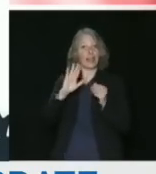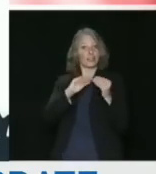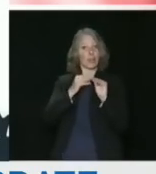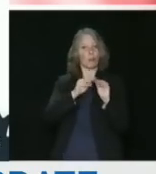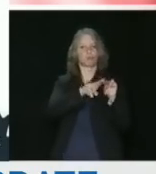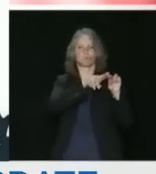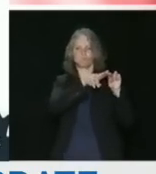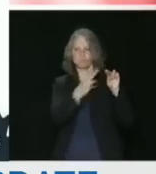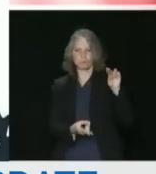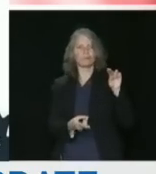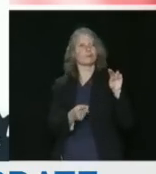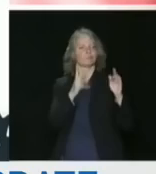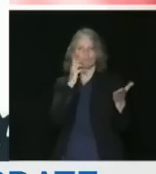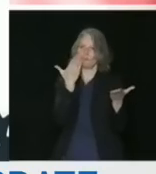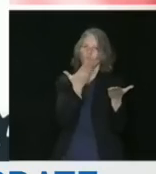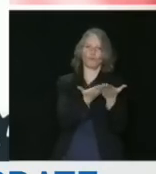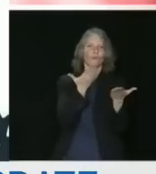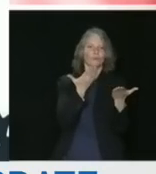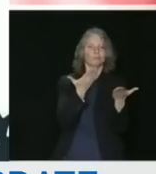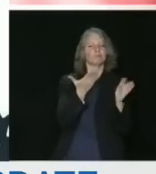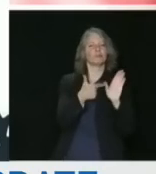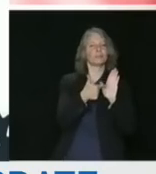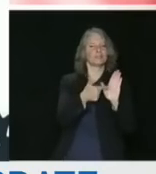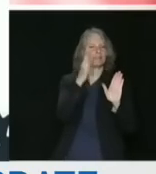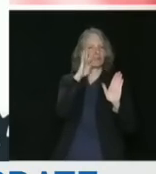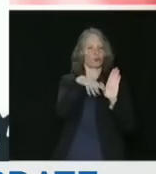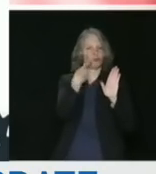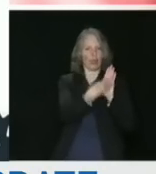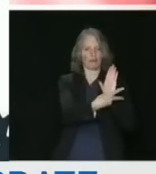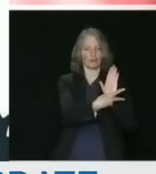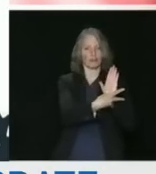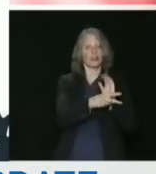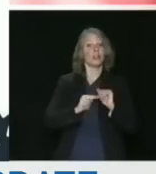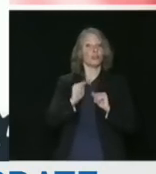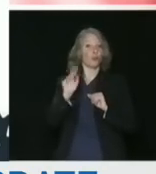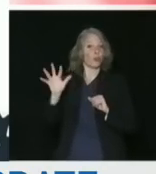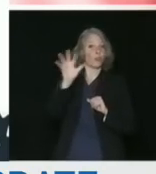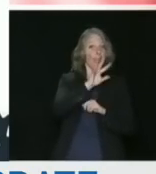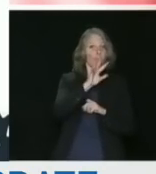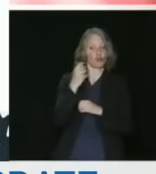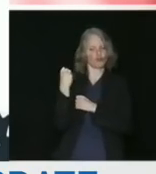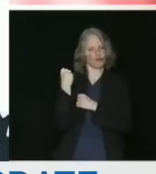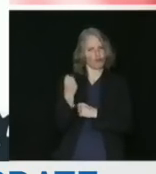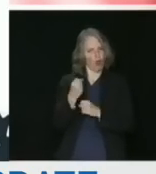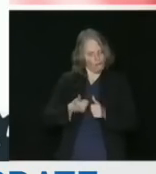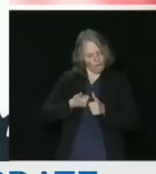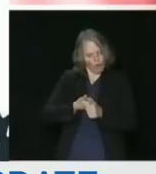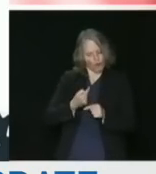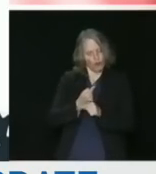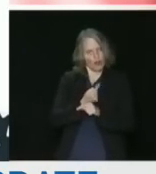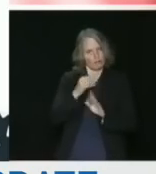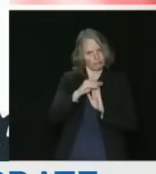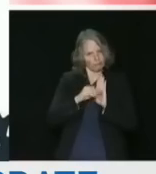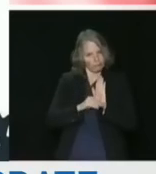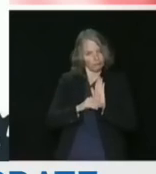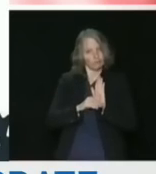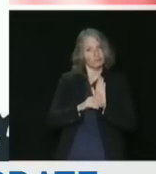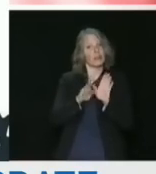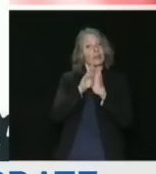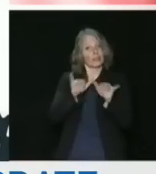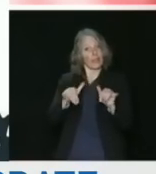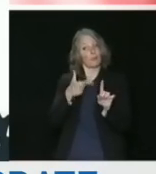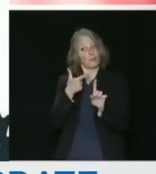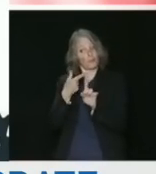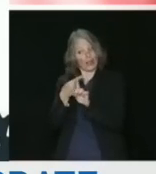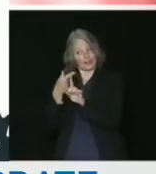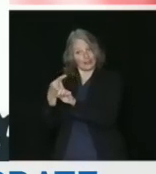active cases, as shown in this graph. In the territory, sustained strong public health measures while making excellent progress